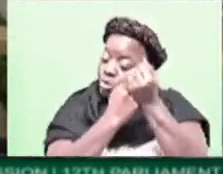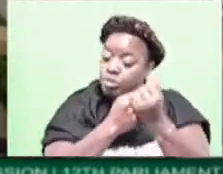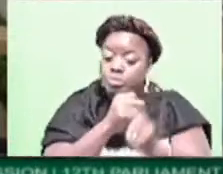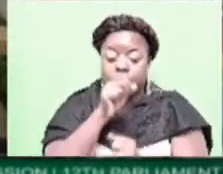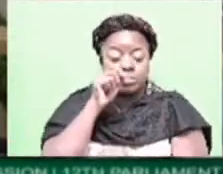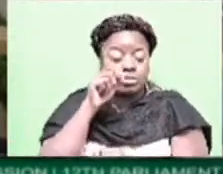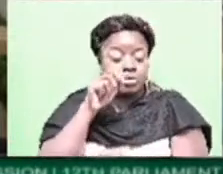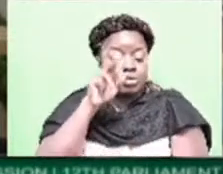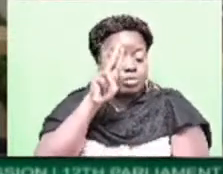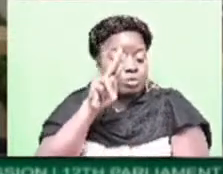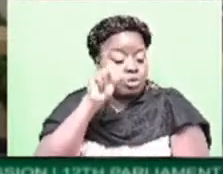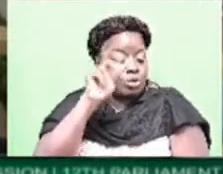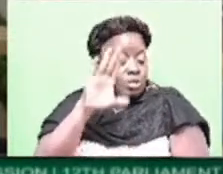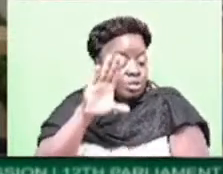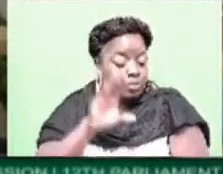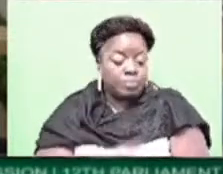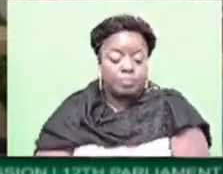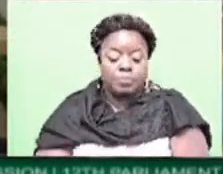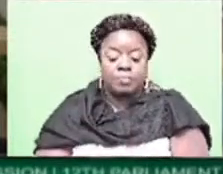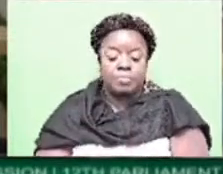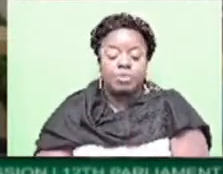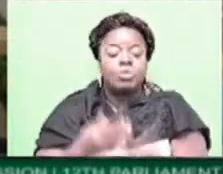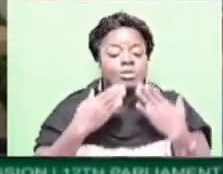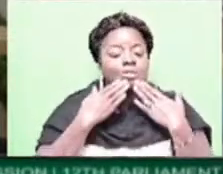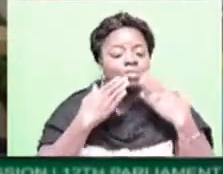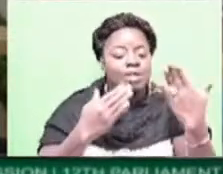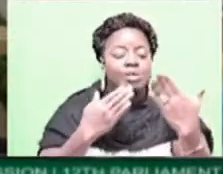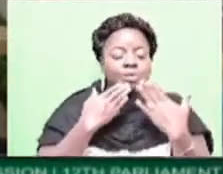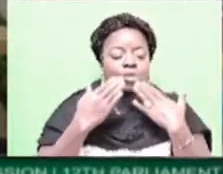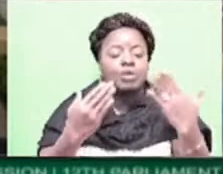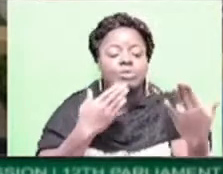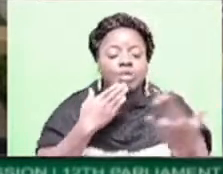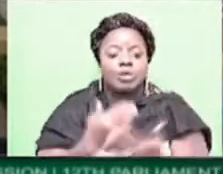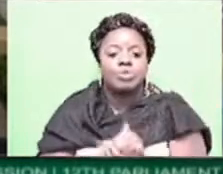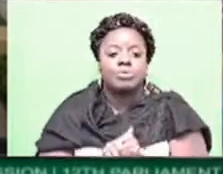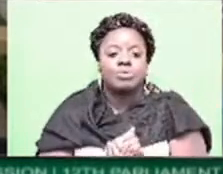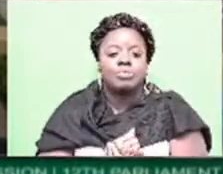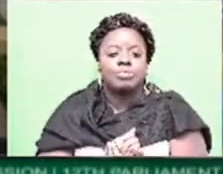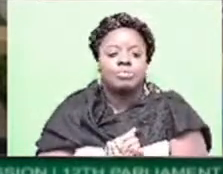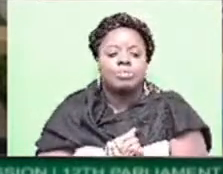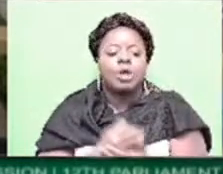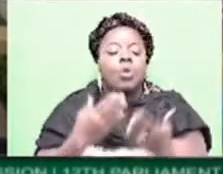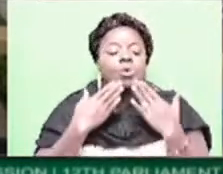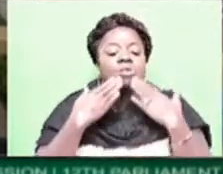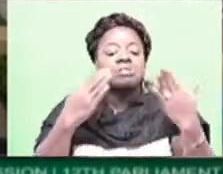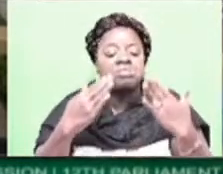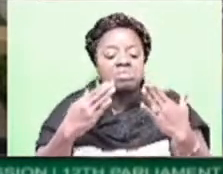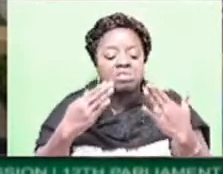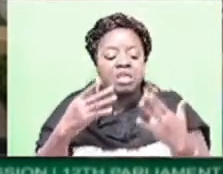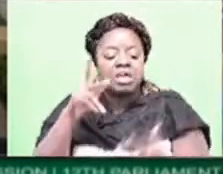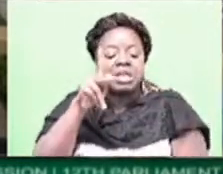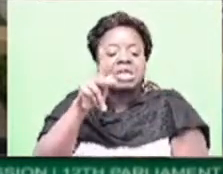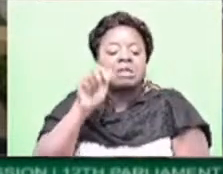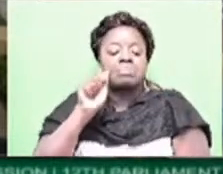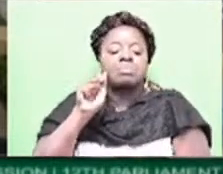National Congress, and I wish to thank them. I also wish to thank the member for Siparia